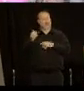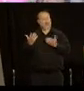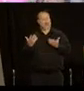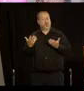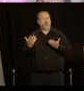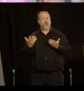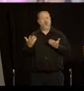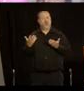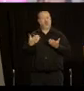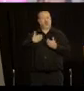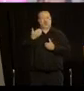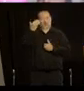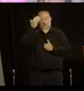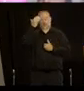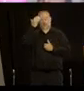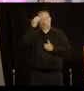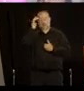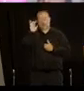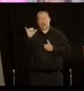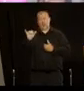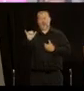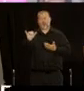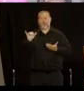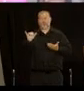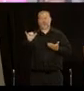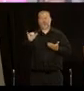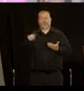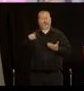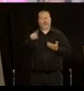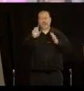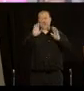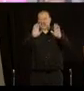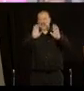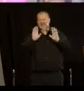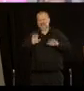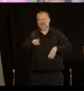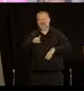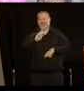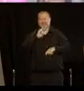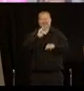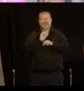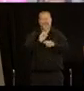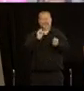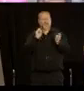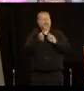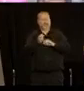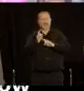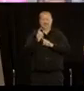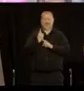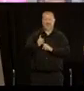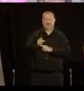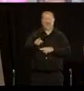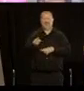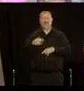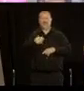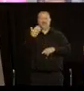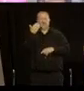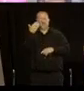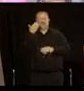that we know that, these guys are amazing. Like they're changing every minute. I